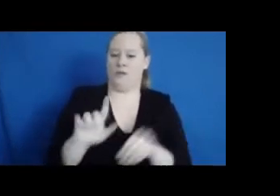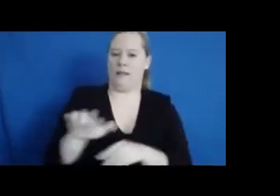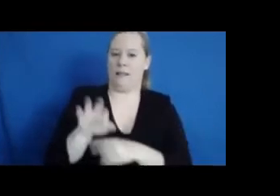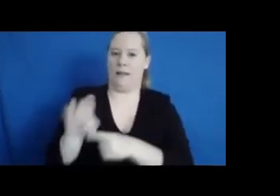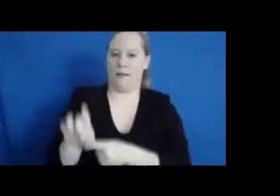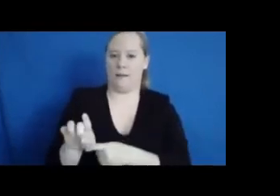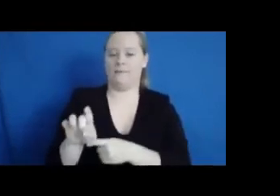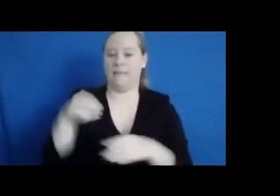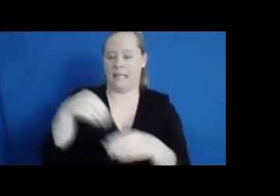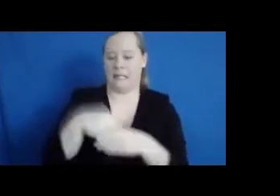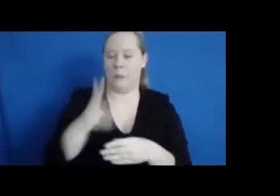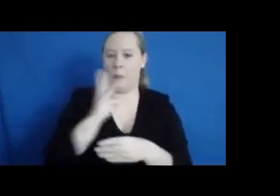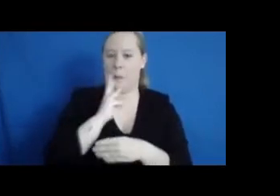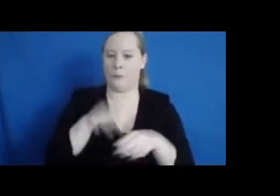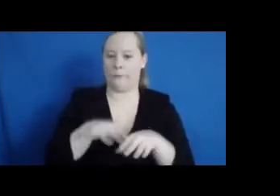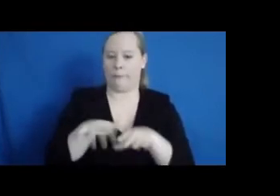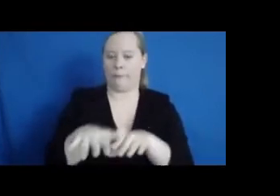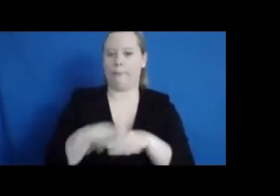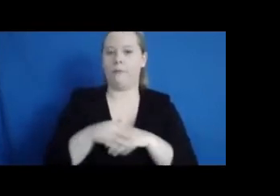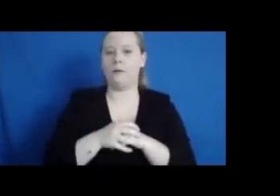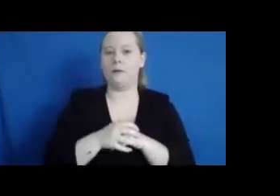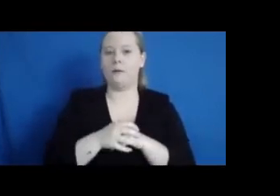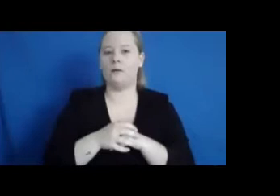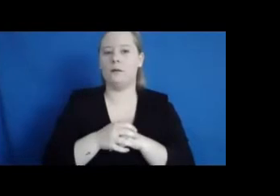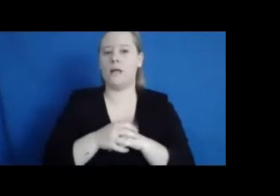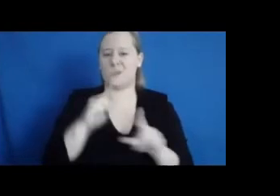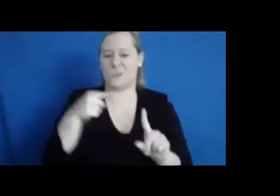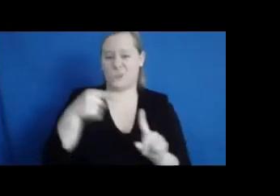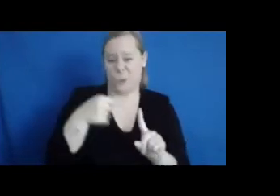And lastly, our probable sources include